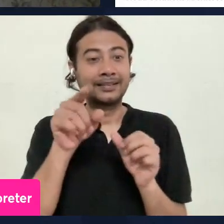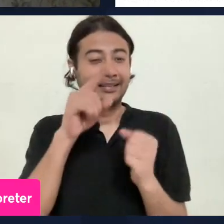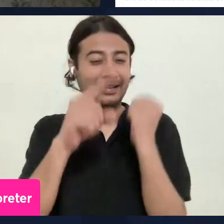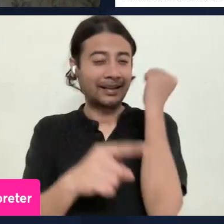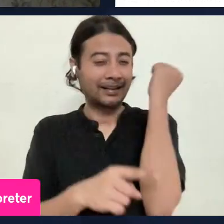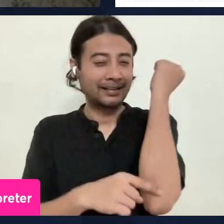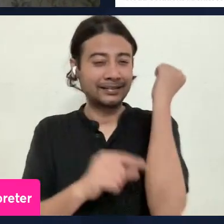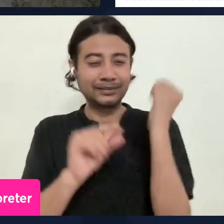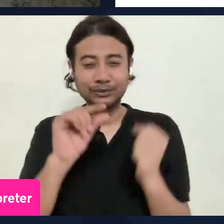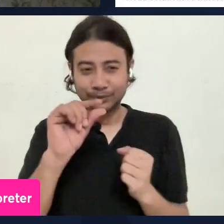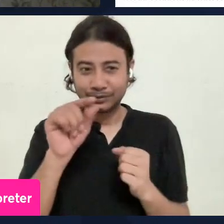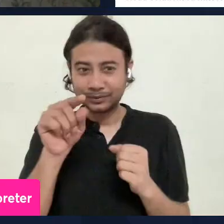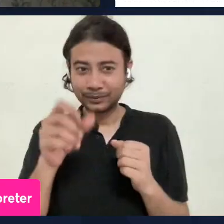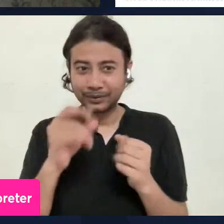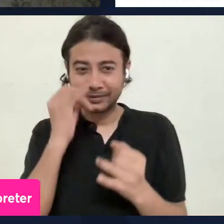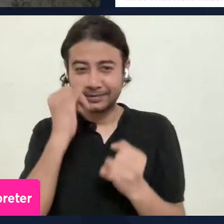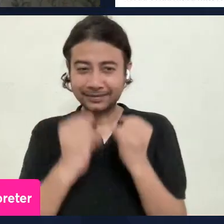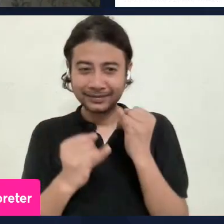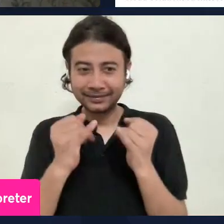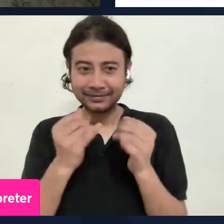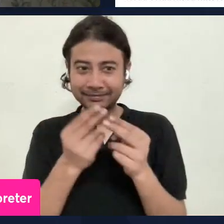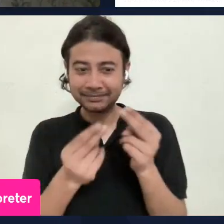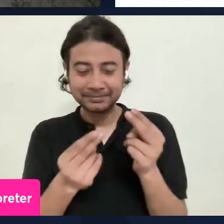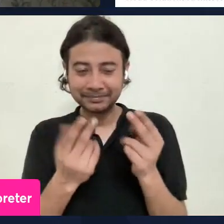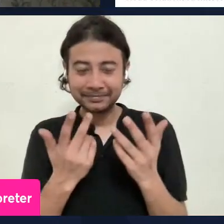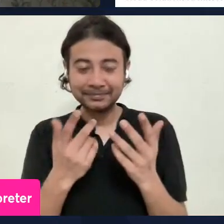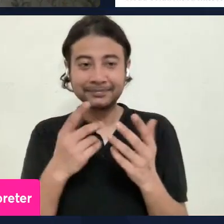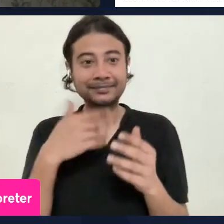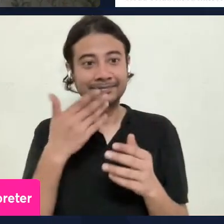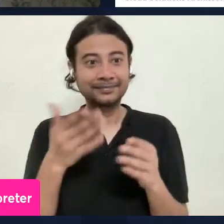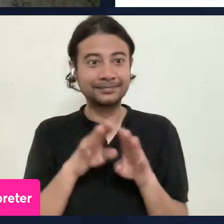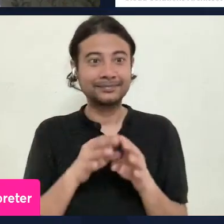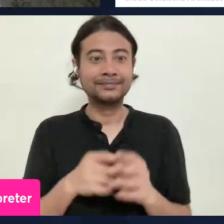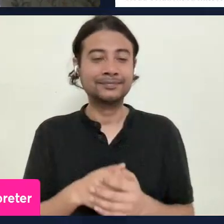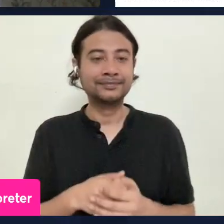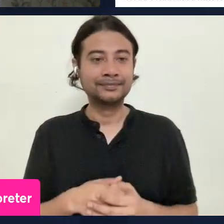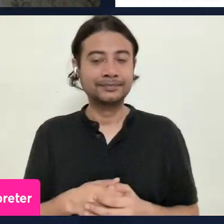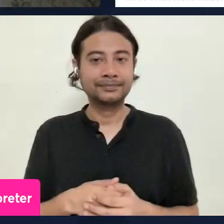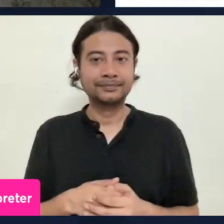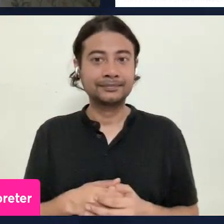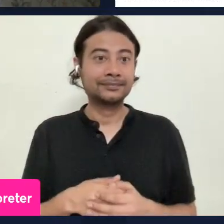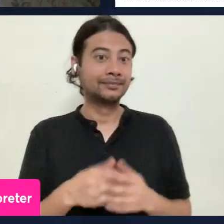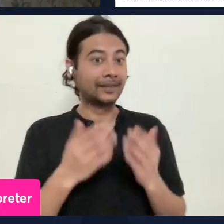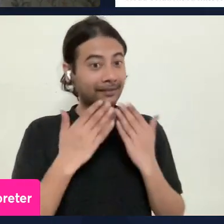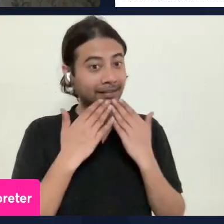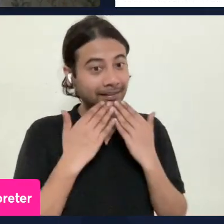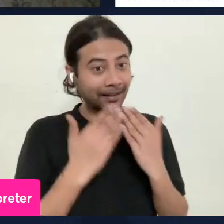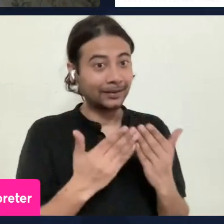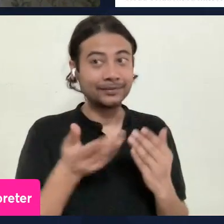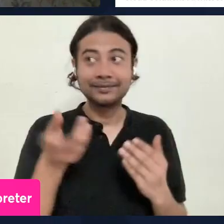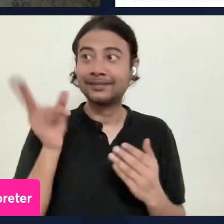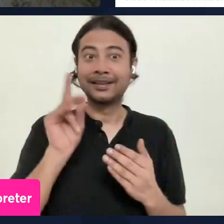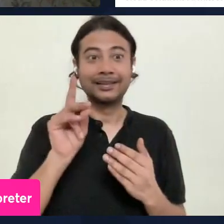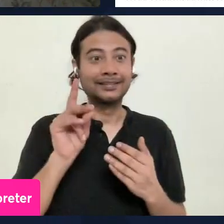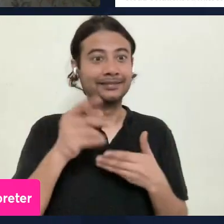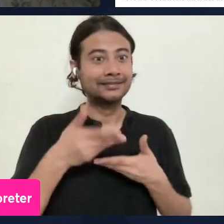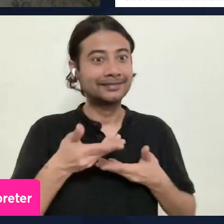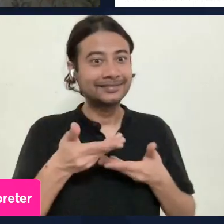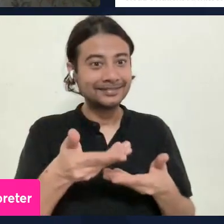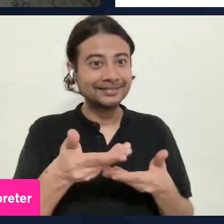podcast? Well, thank you again for having me back. I must have done something right the first time.